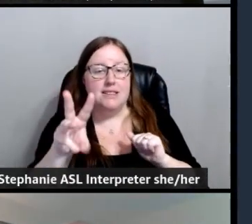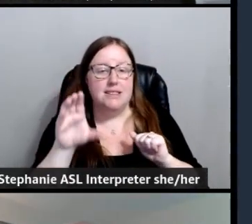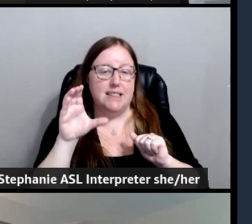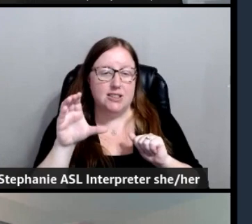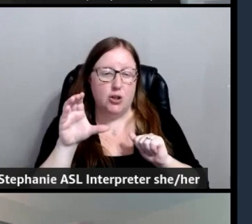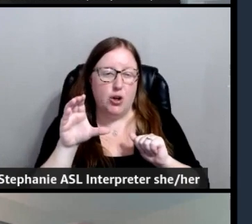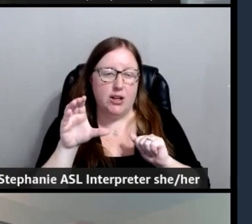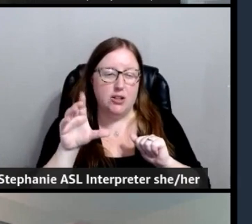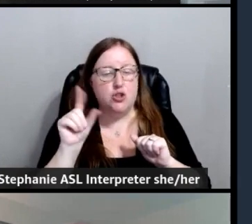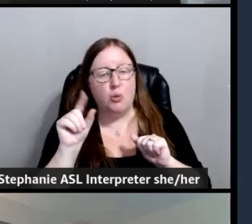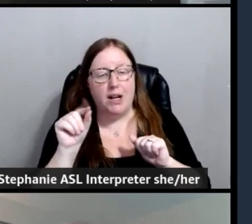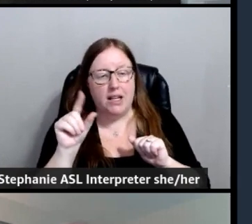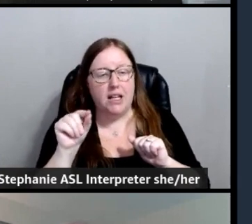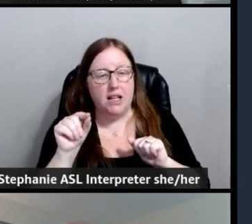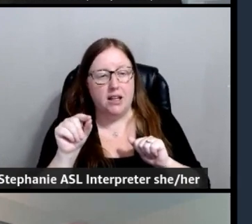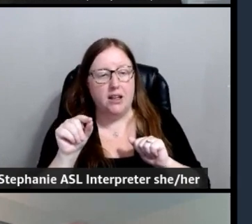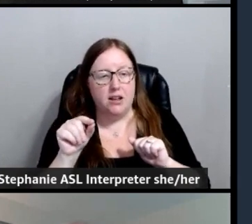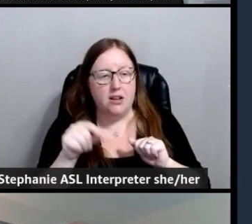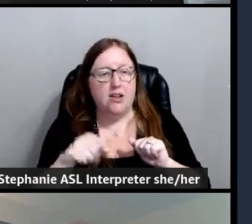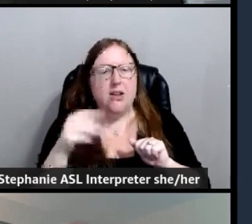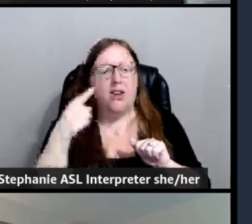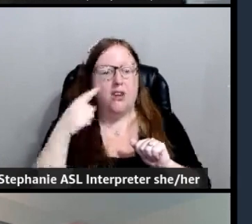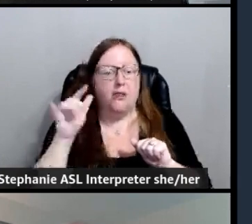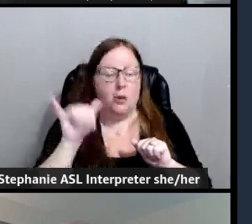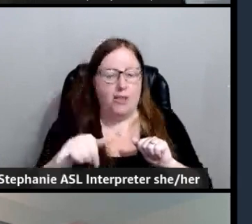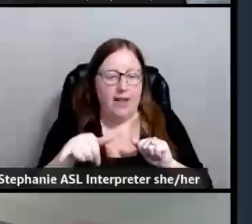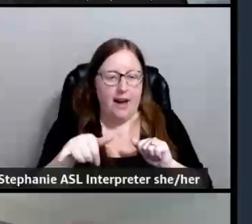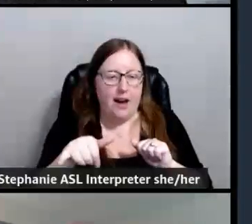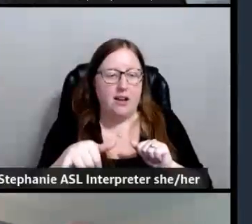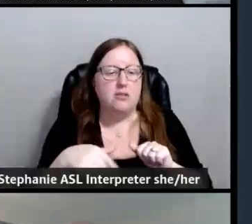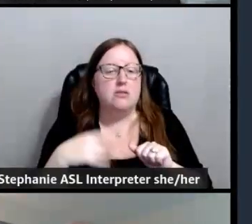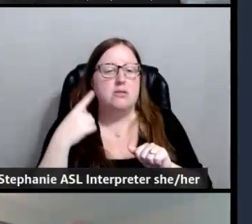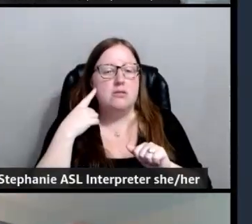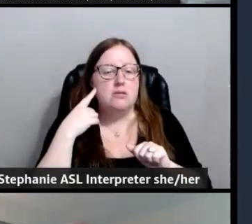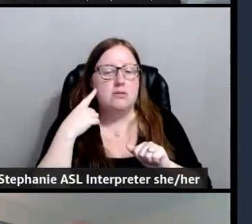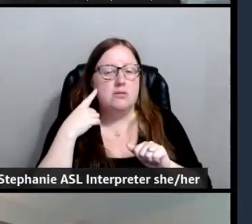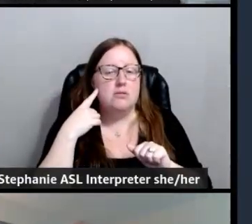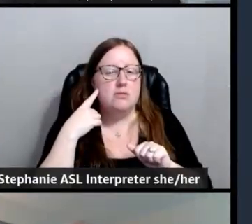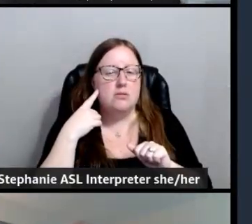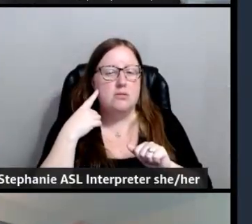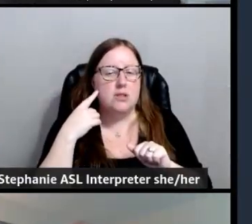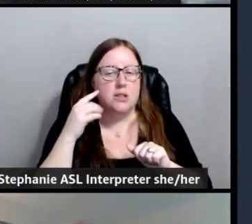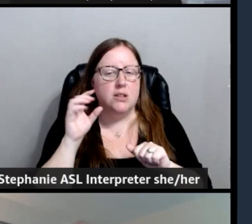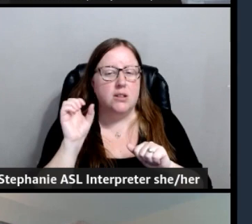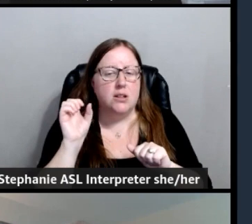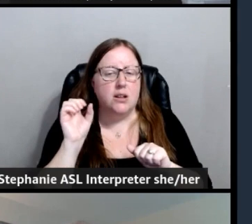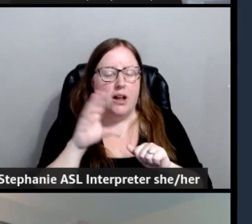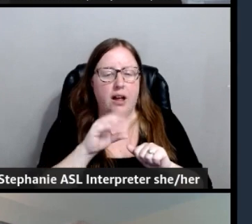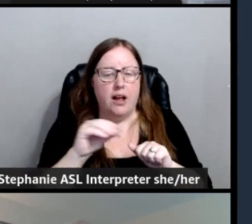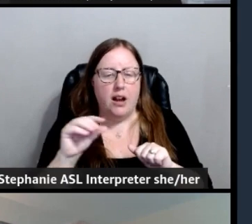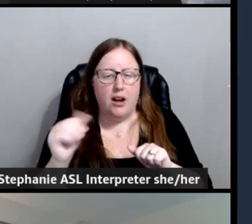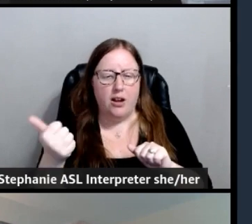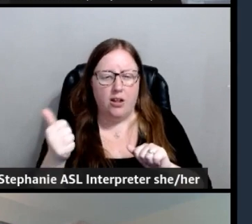almost 620 on Inferentia as compared to 360, 70, let's say, call it, on the